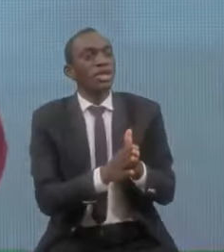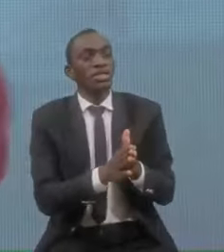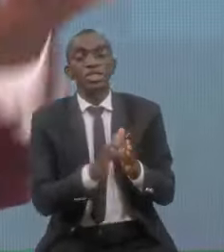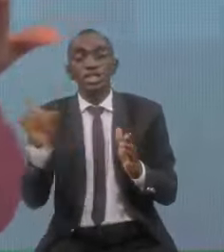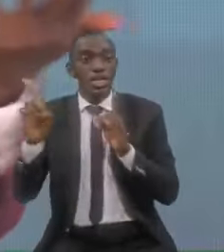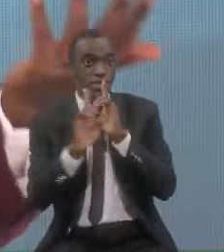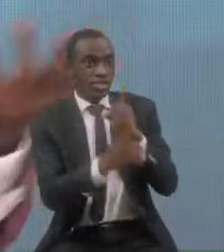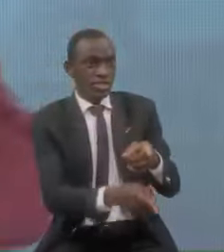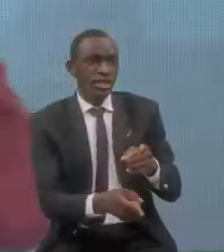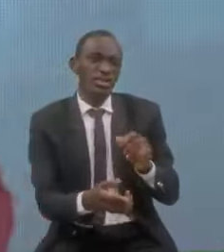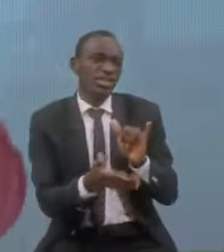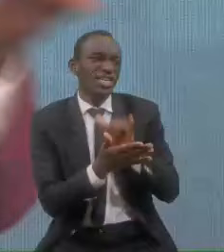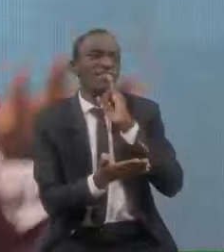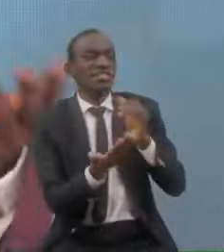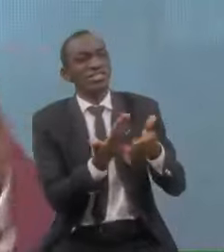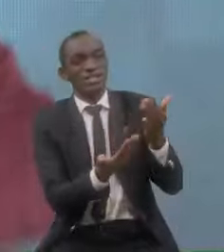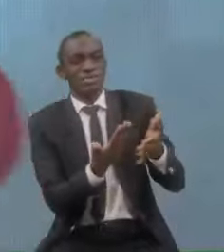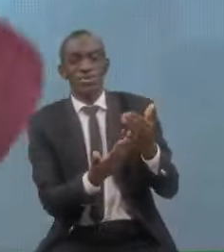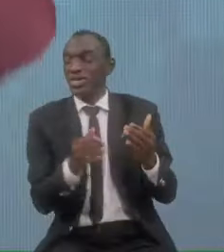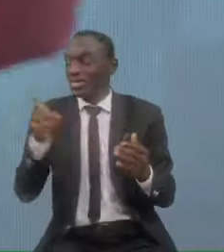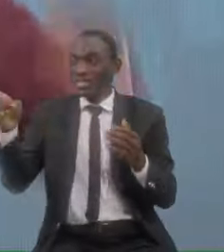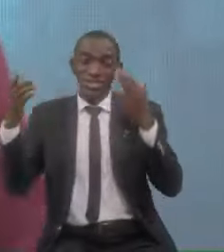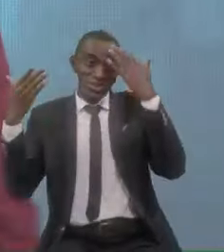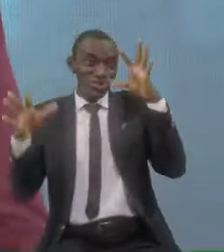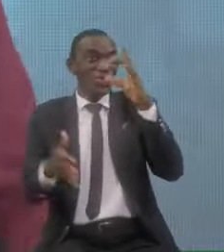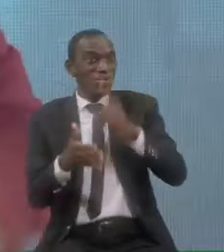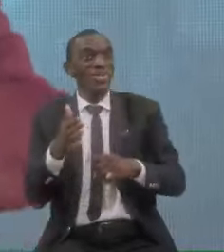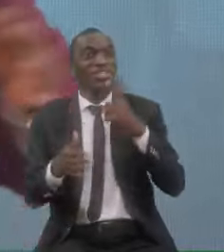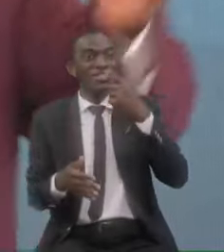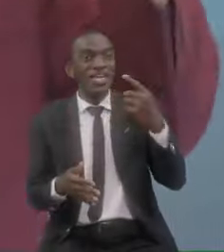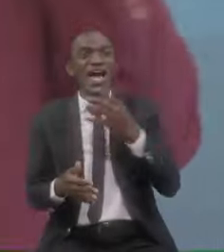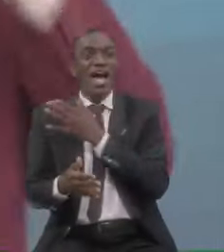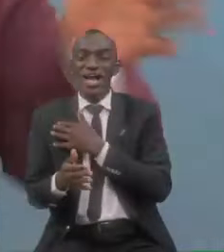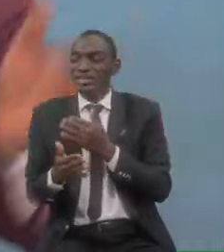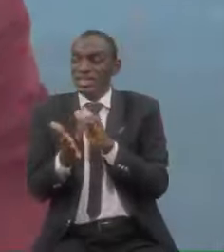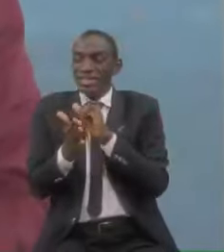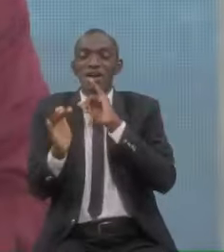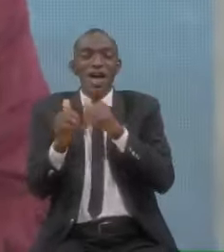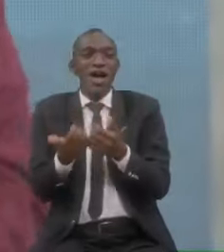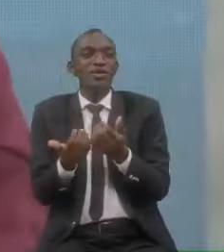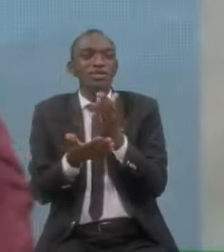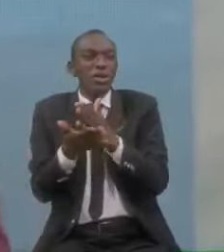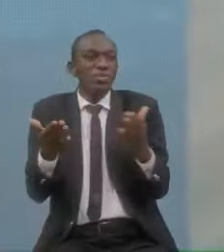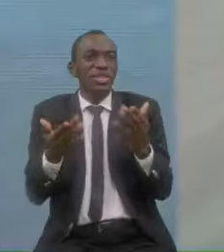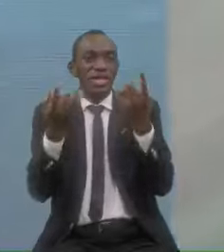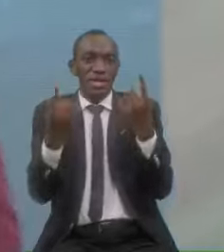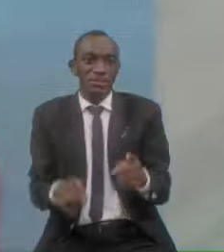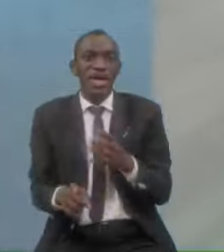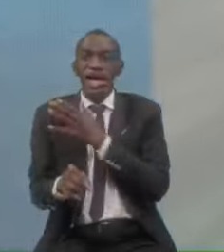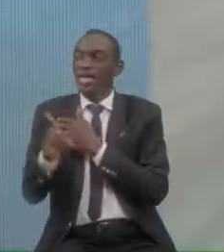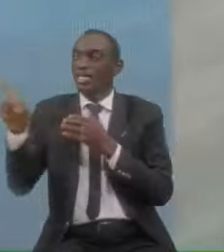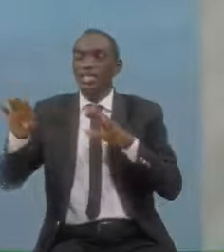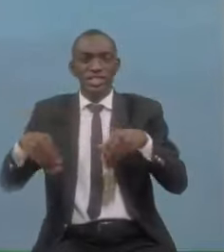didn't know what I would say, but I just said that simple, and then something came out. It was the exact answer that he